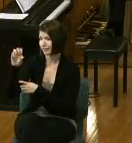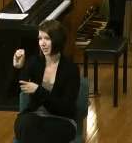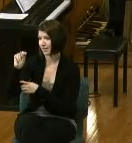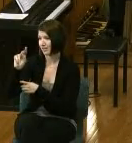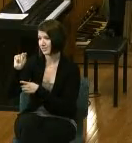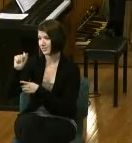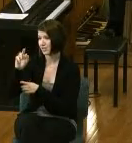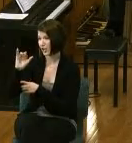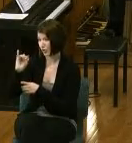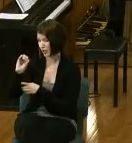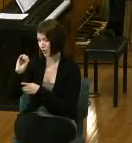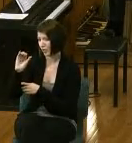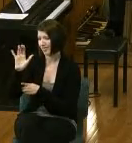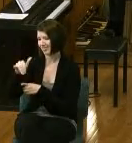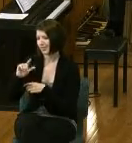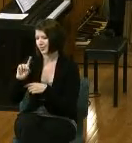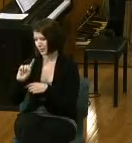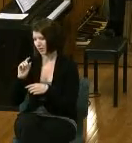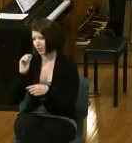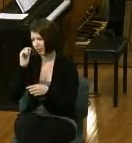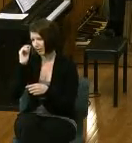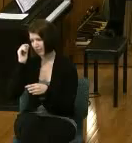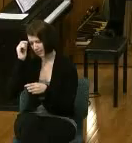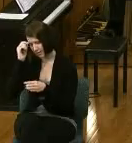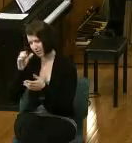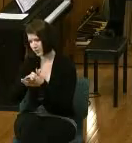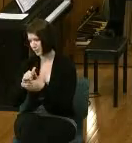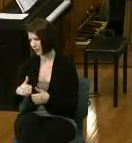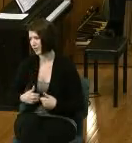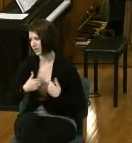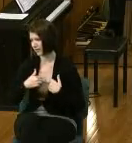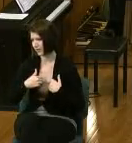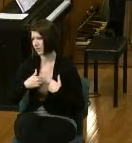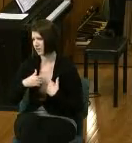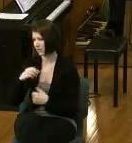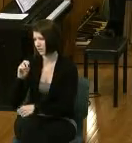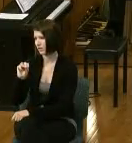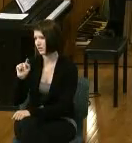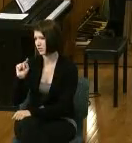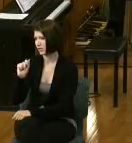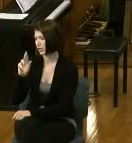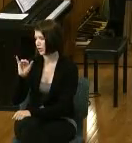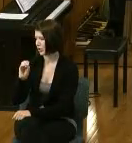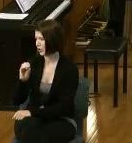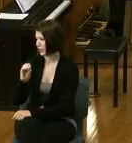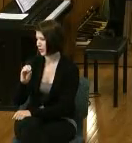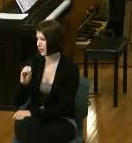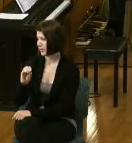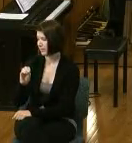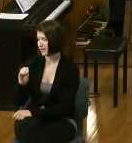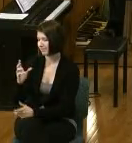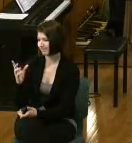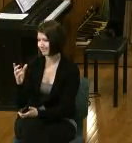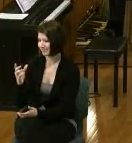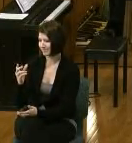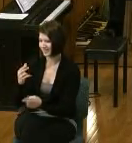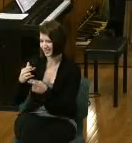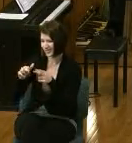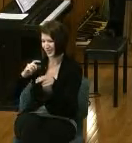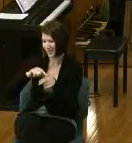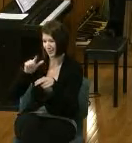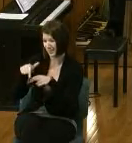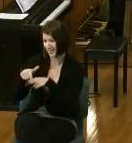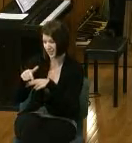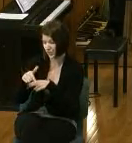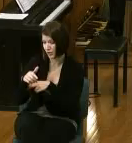husband was now living. The mother died just a short while later. But her hopes and